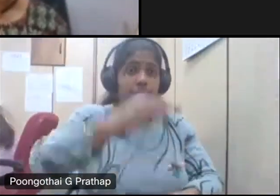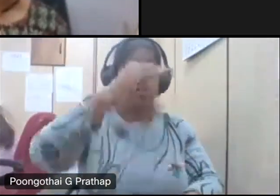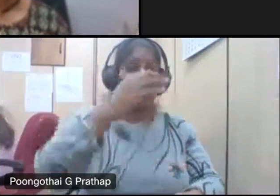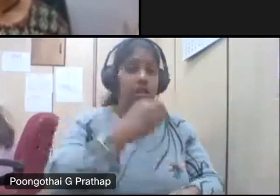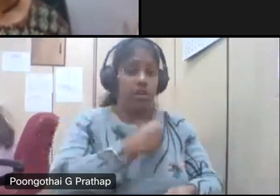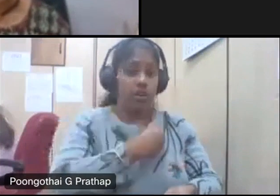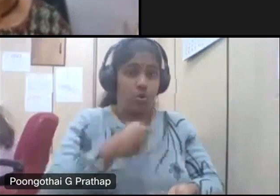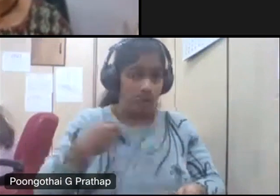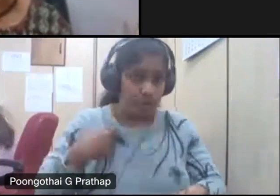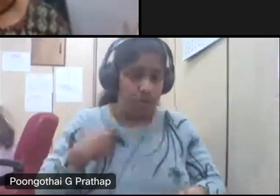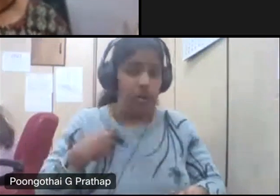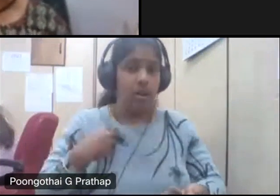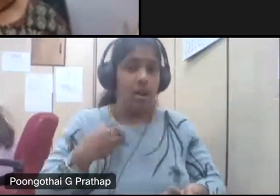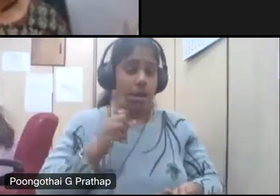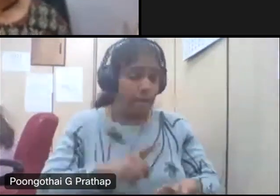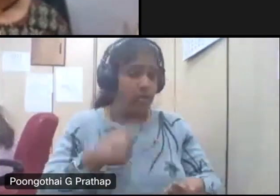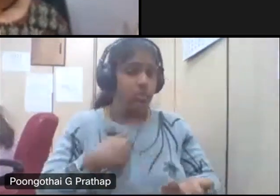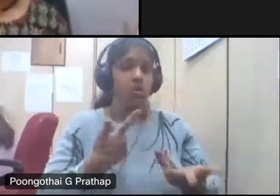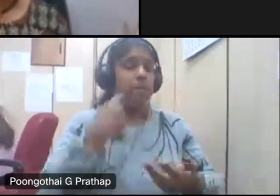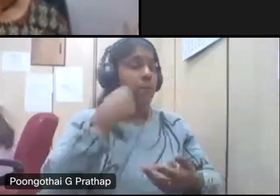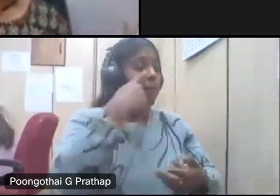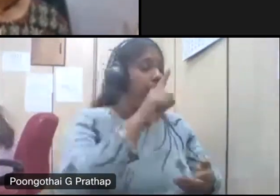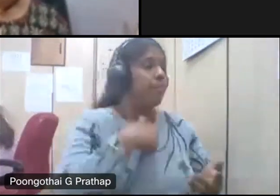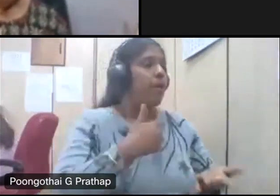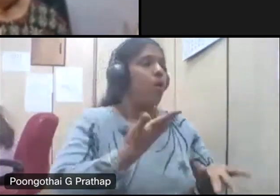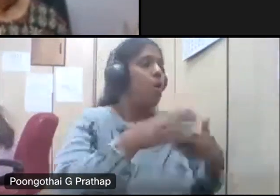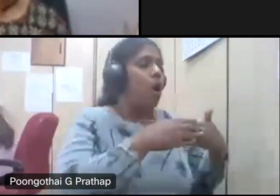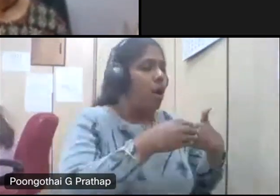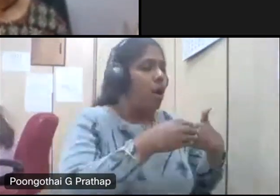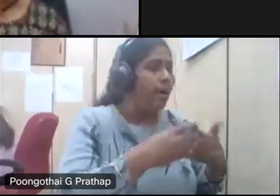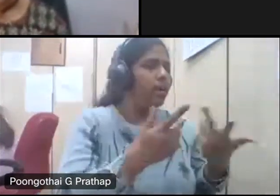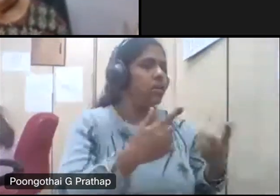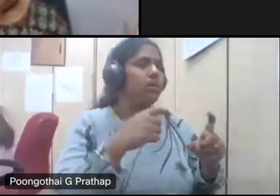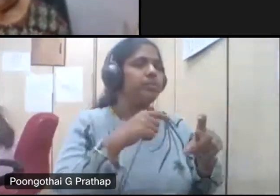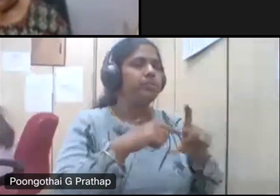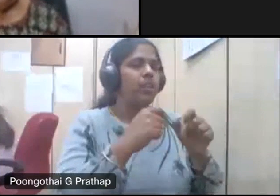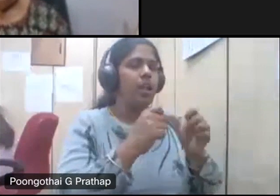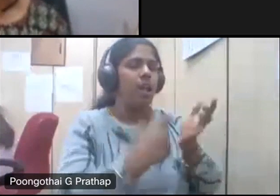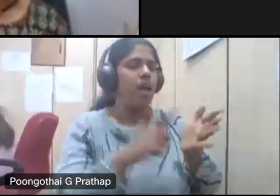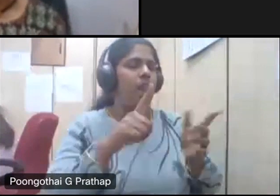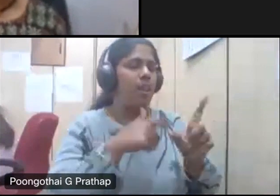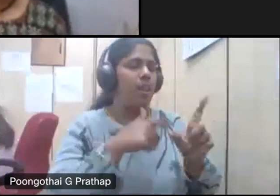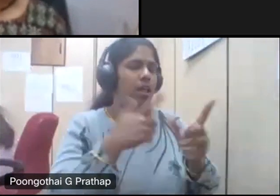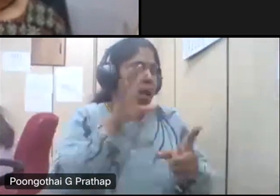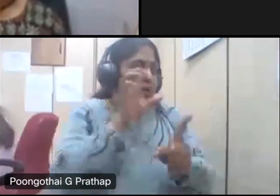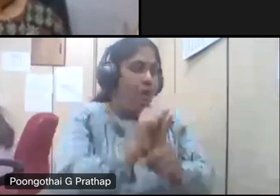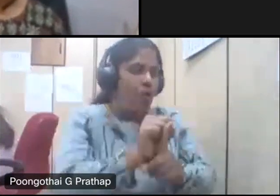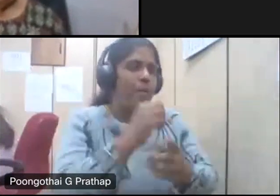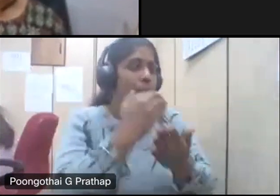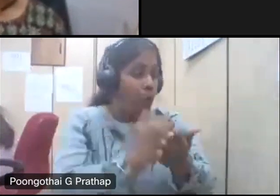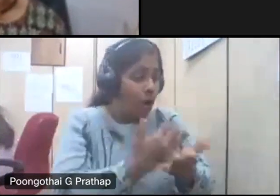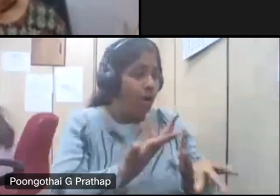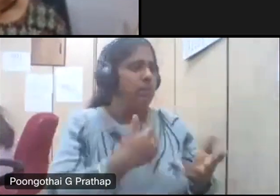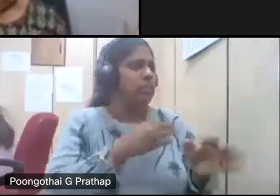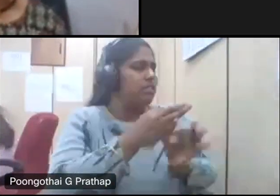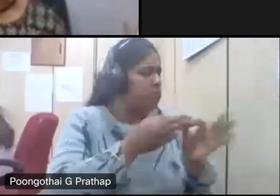guide the parents about the early intervention program, which can be started immediately after birth, maybe at an age